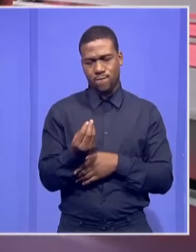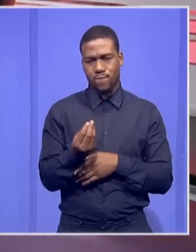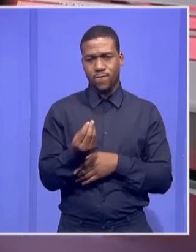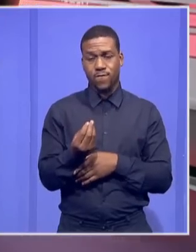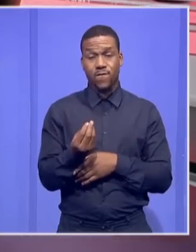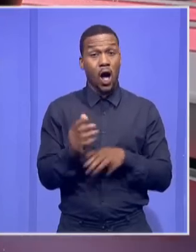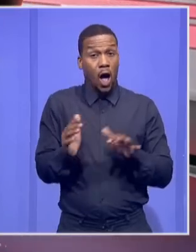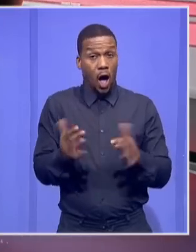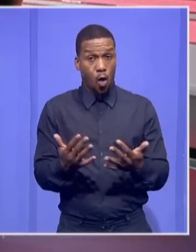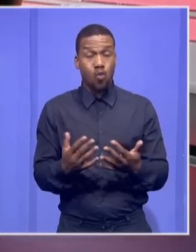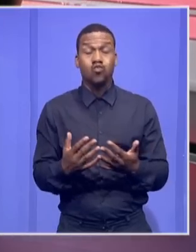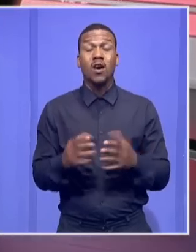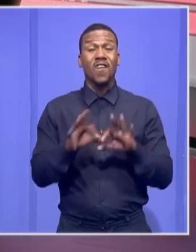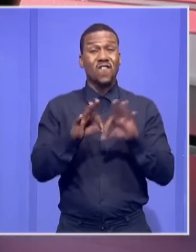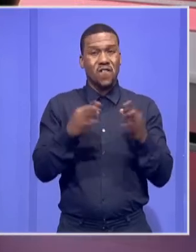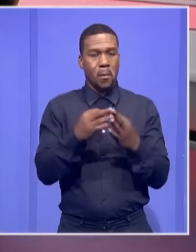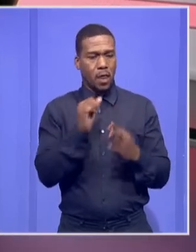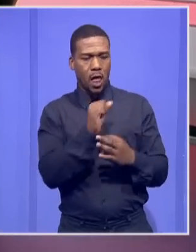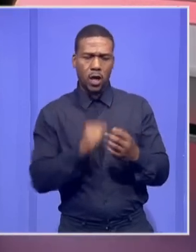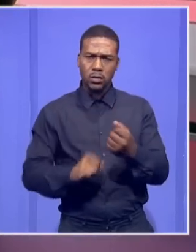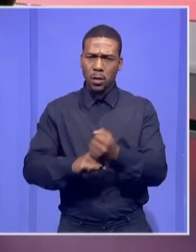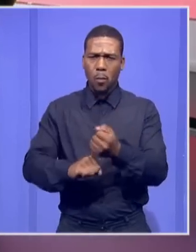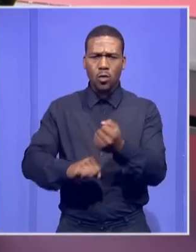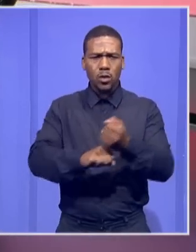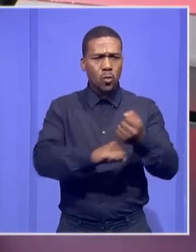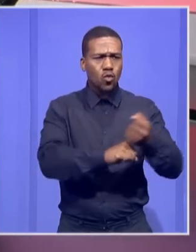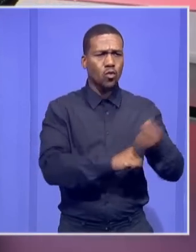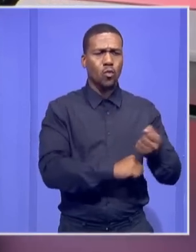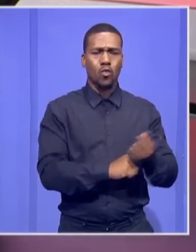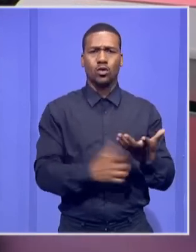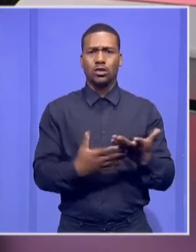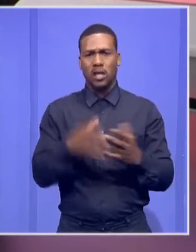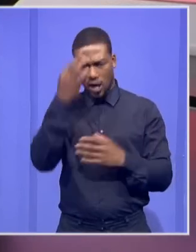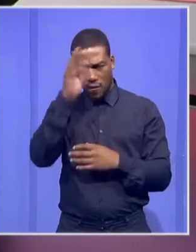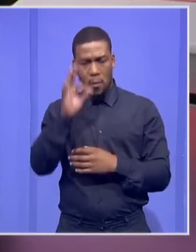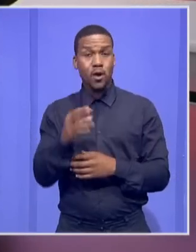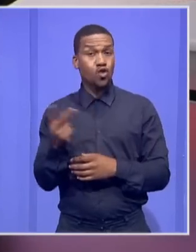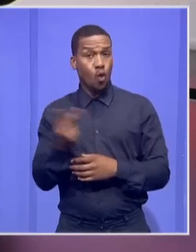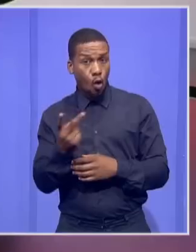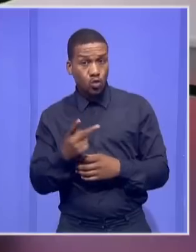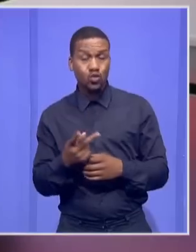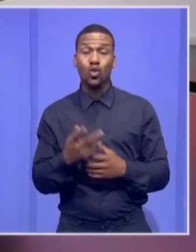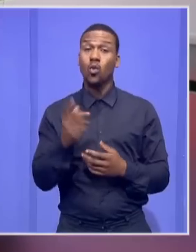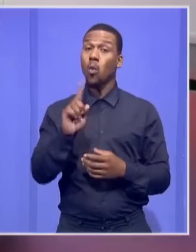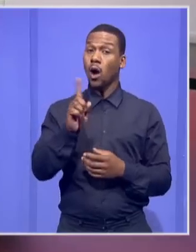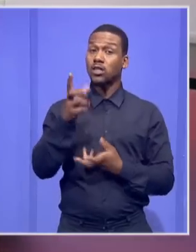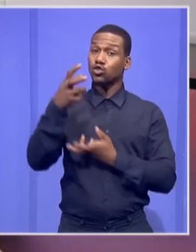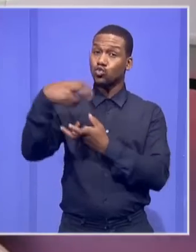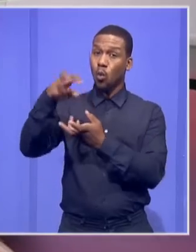government, but also looking at the potential tourism attraction that this event would bring.